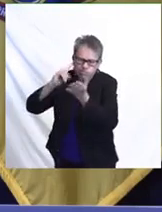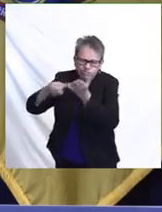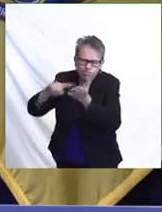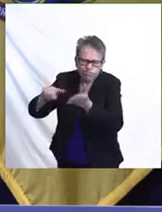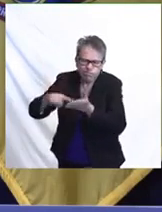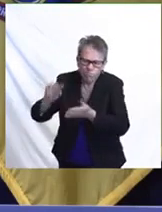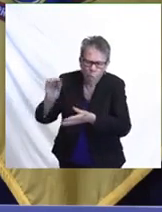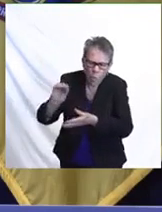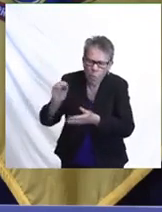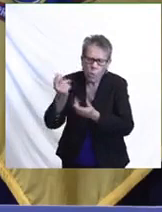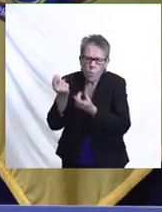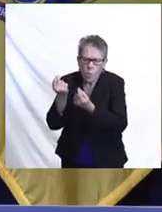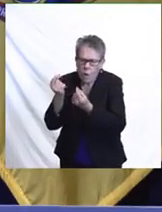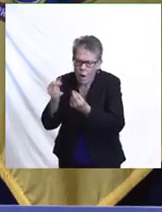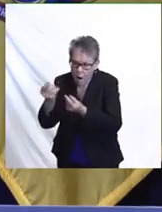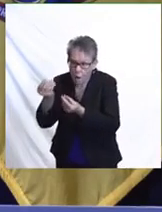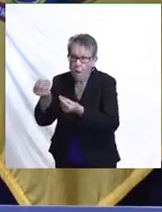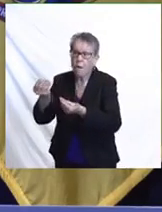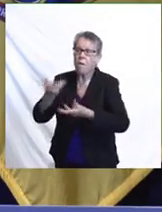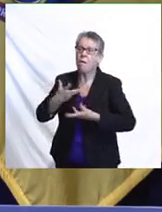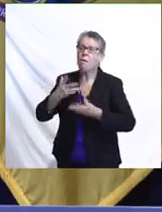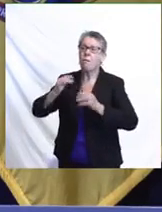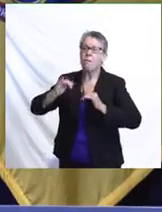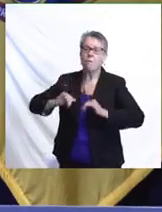God willing, by the millions, you've all done